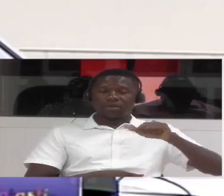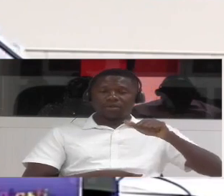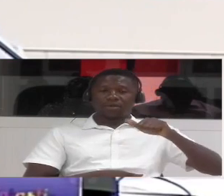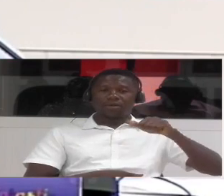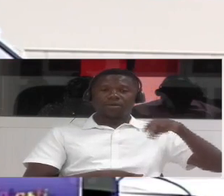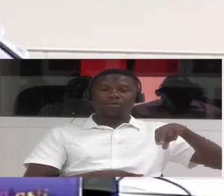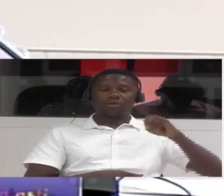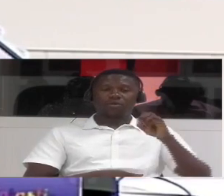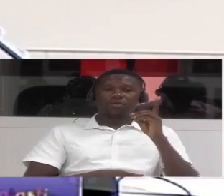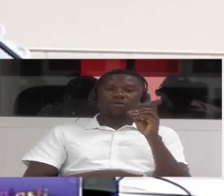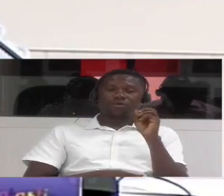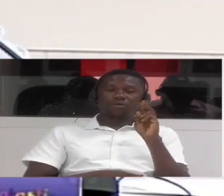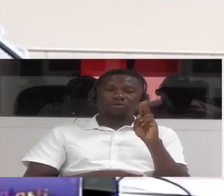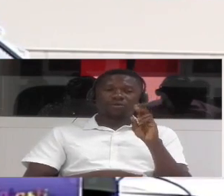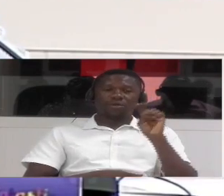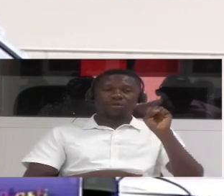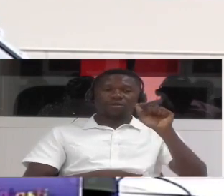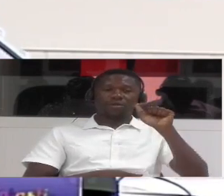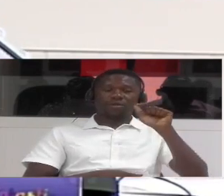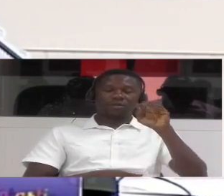Yeah, so Pamodu was also